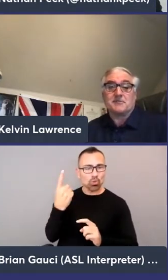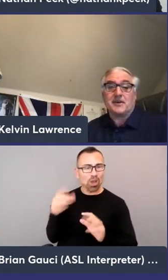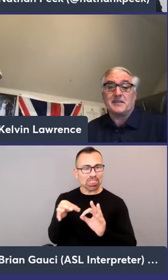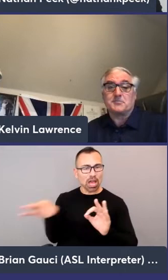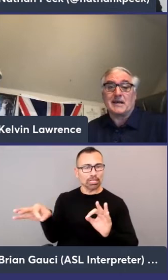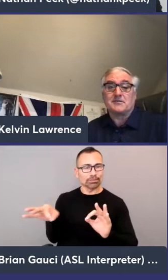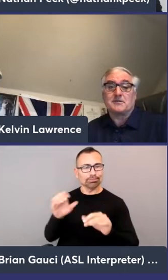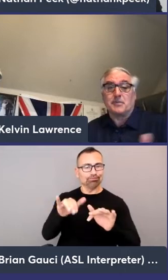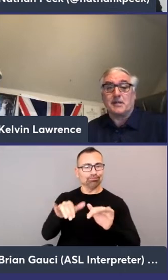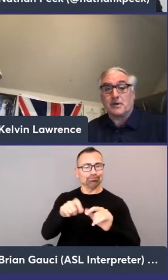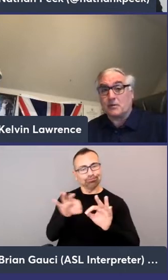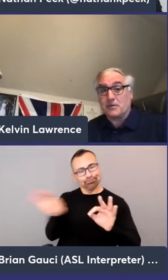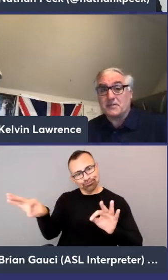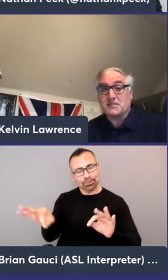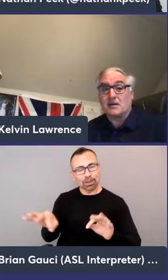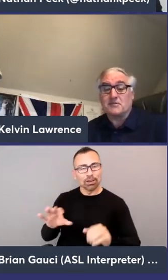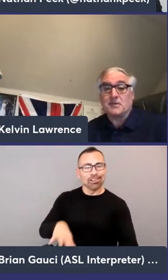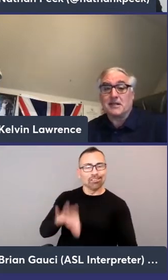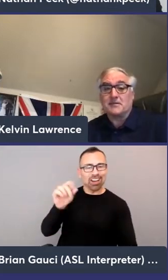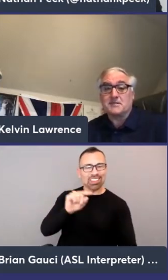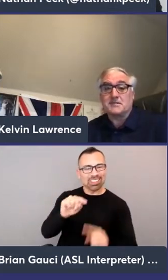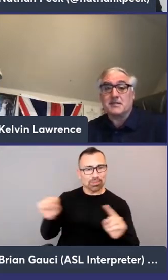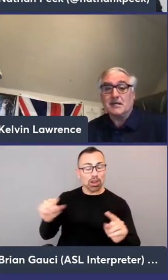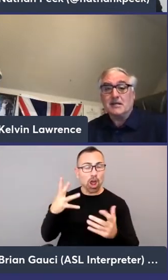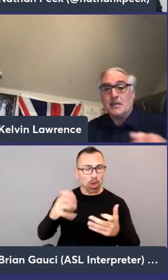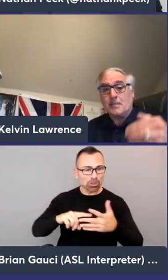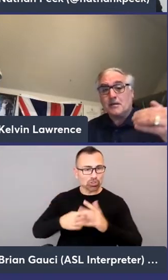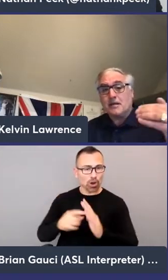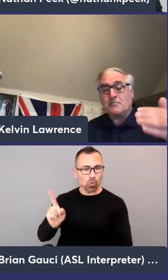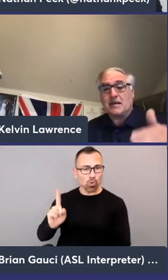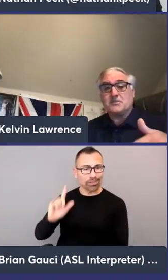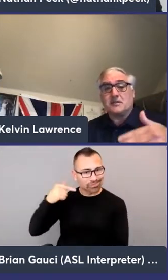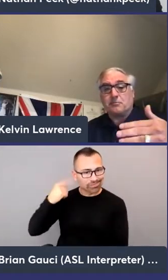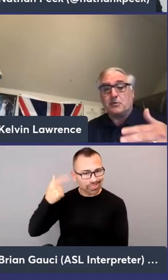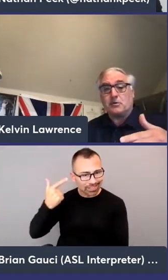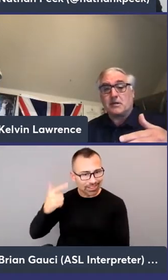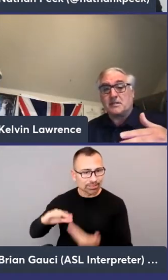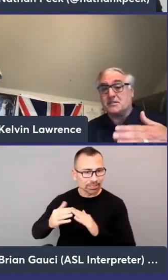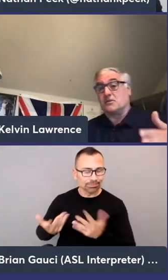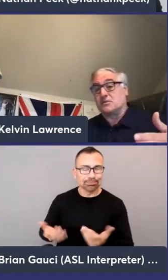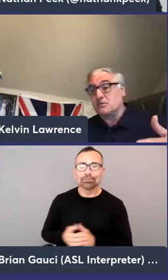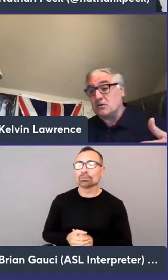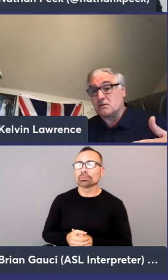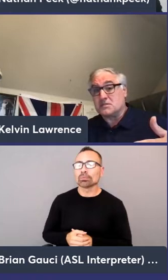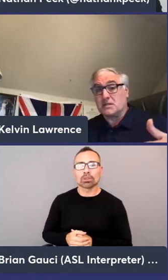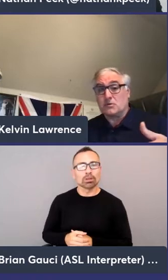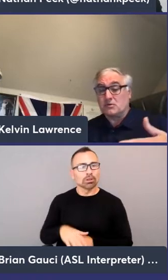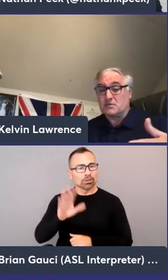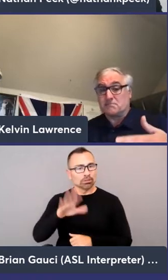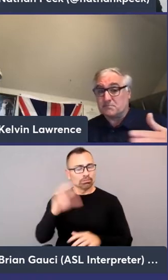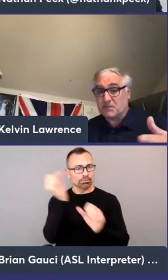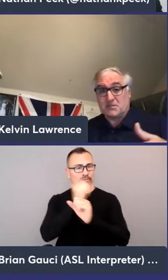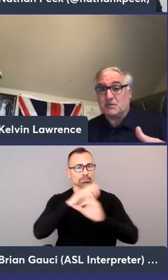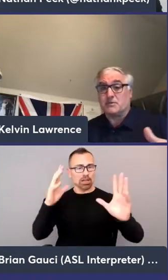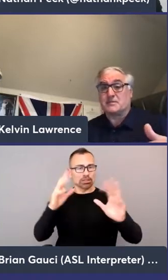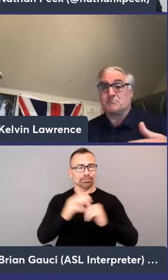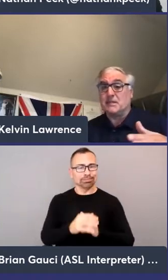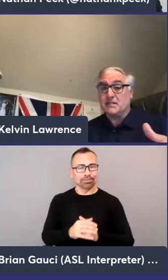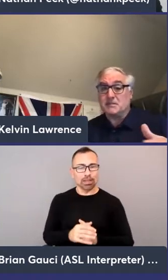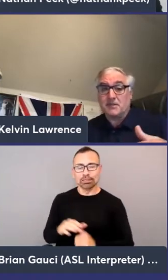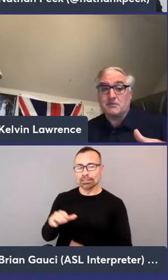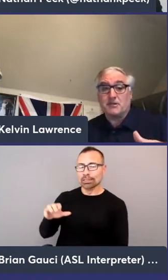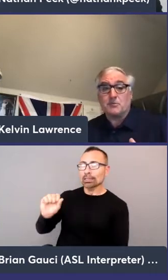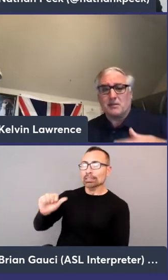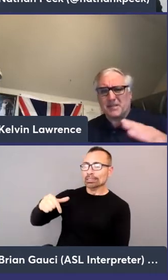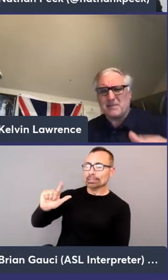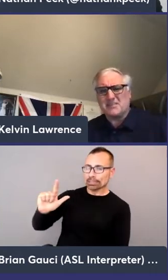just said, find this pattern. And by the way, I want the start to be London City. Imagine if we were, and this is not to knock SQL, because SQL does